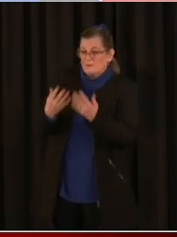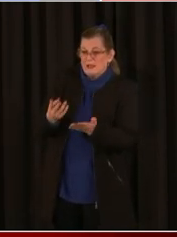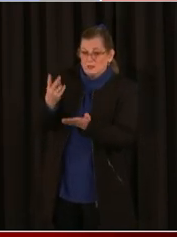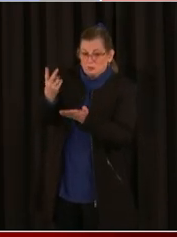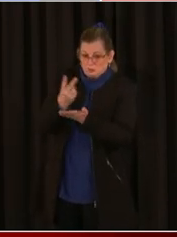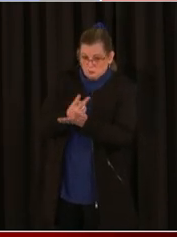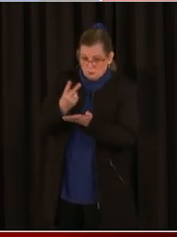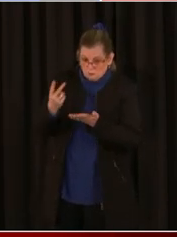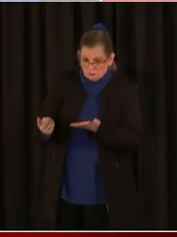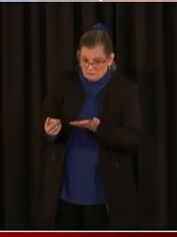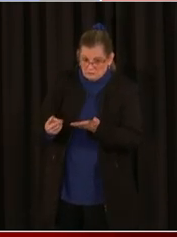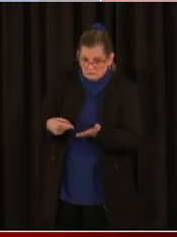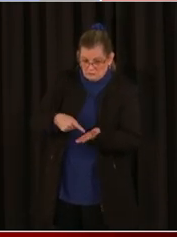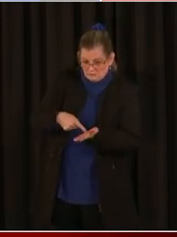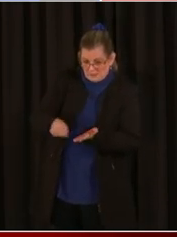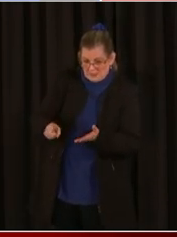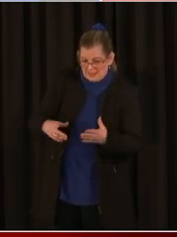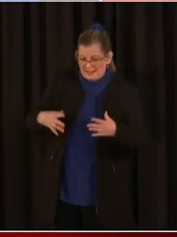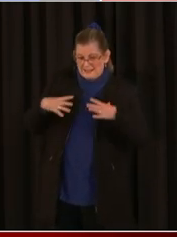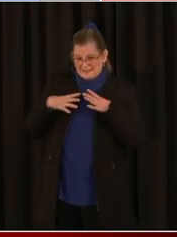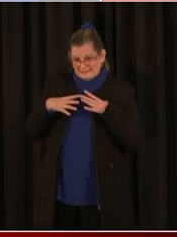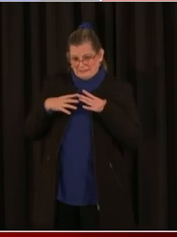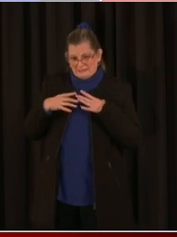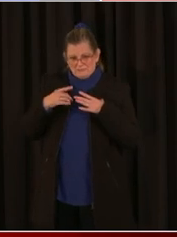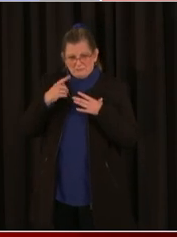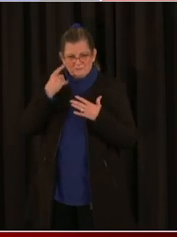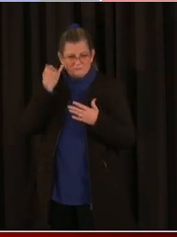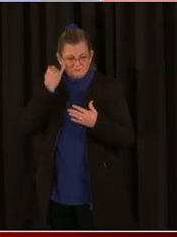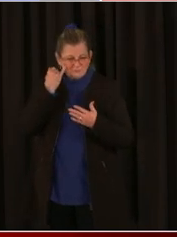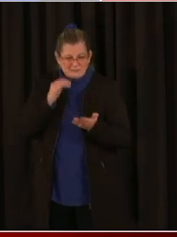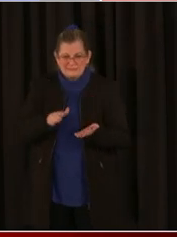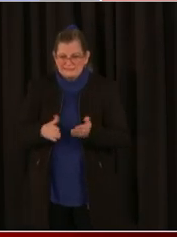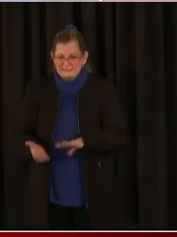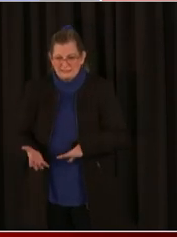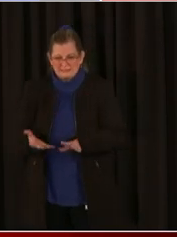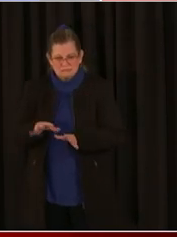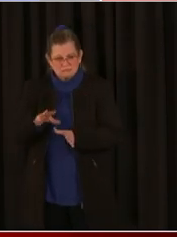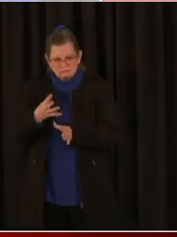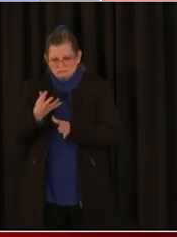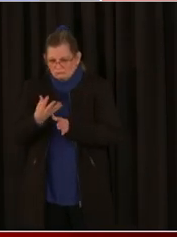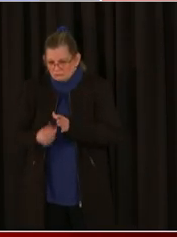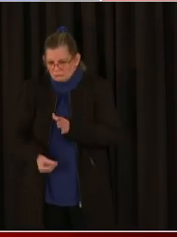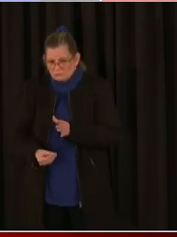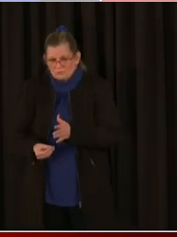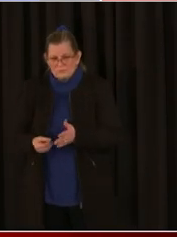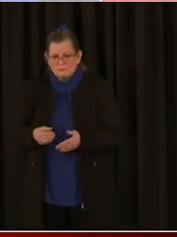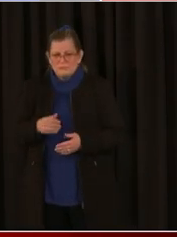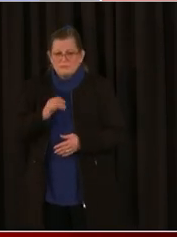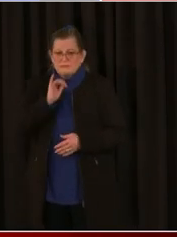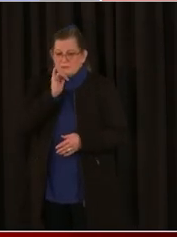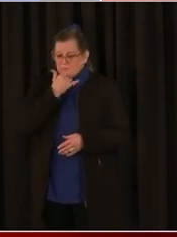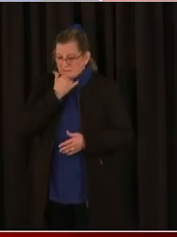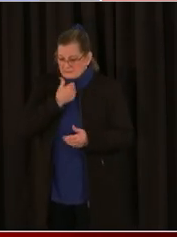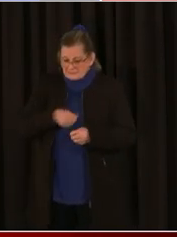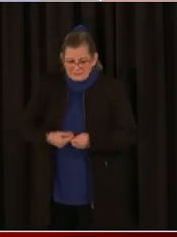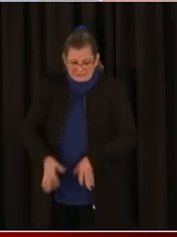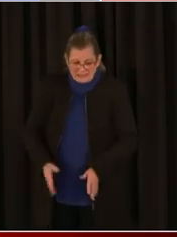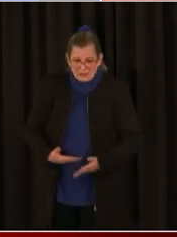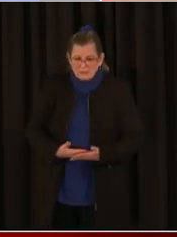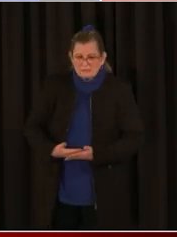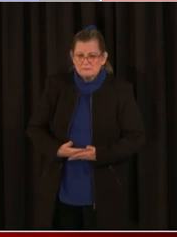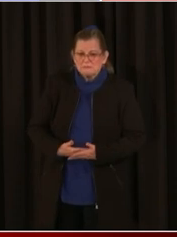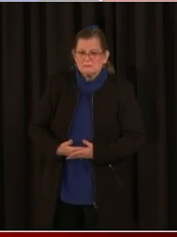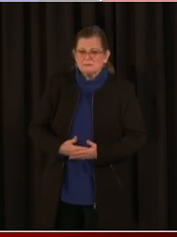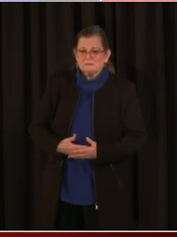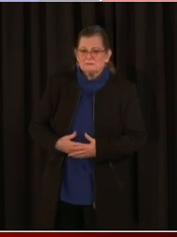for bereavement related to death of a child, a late-term miscarriage, or a stillbirth. There are several other